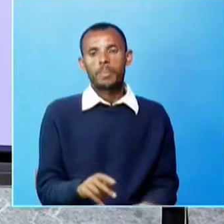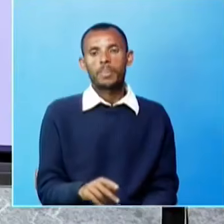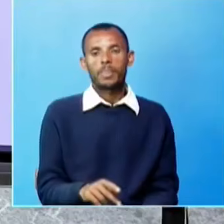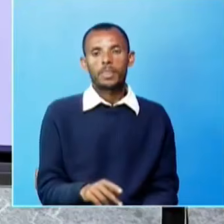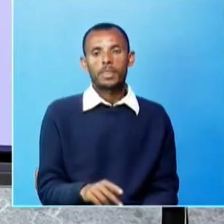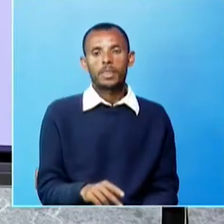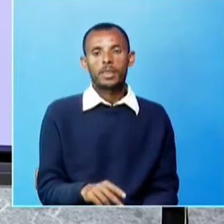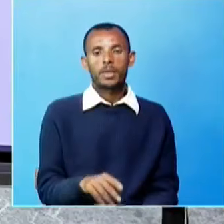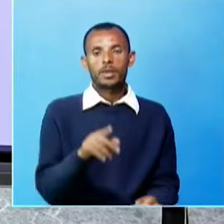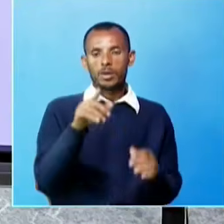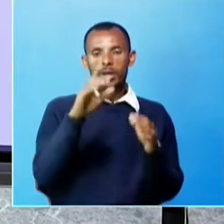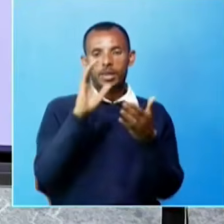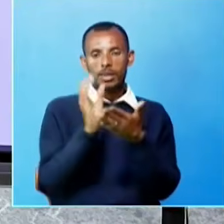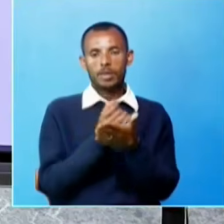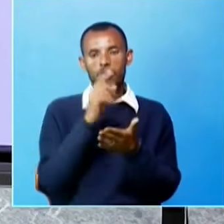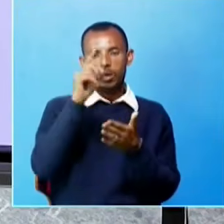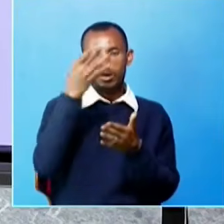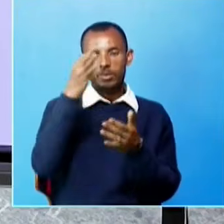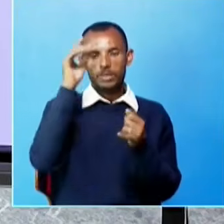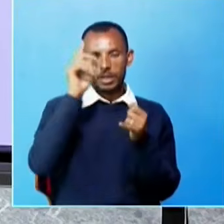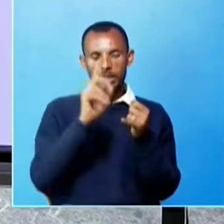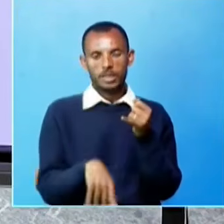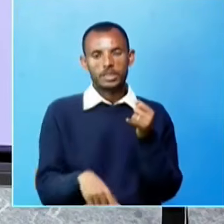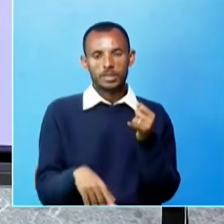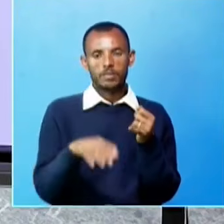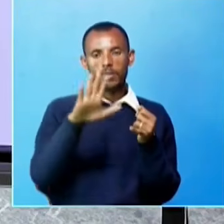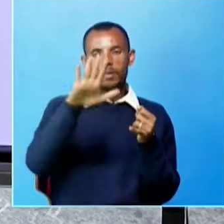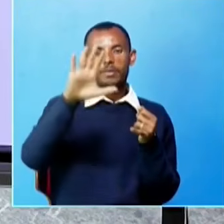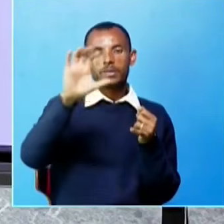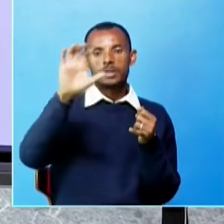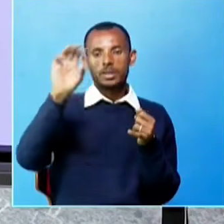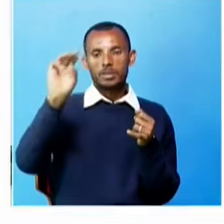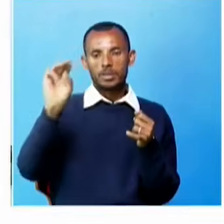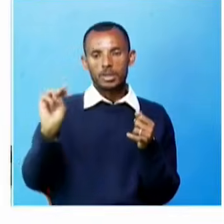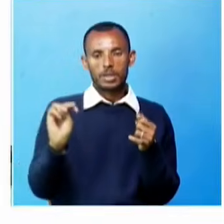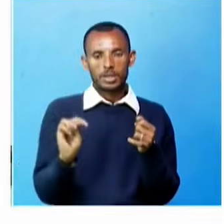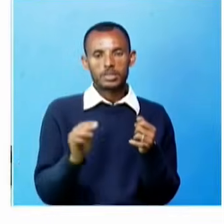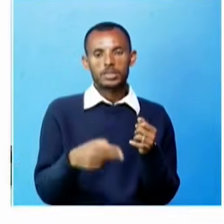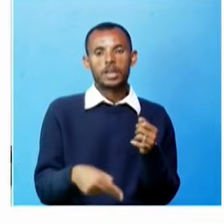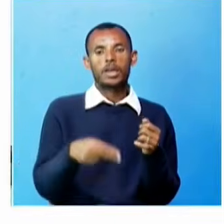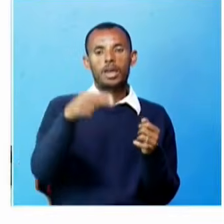or this one. You can take one of the each. So 5 centimeter is the height.